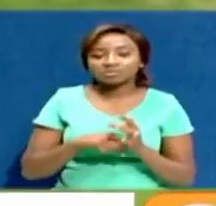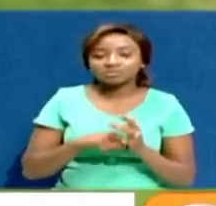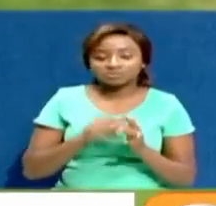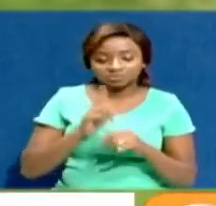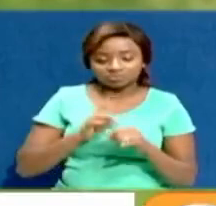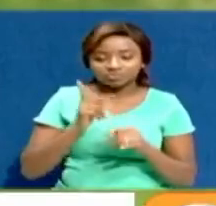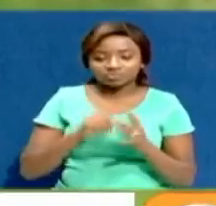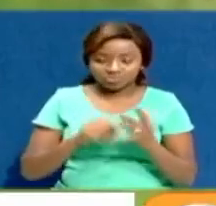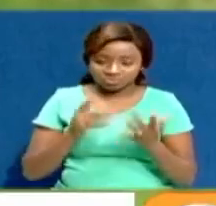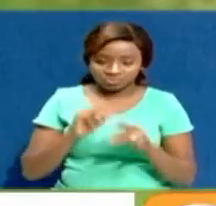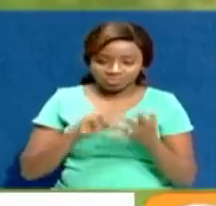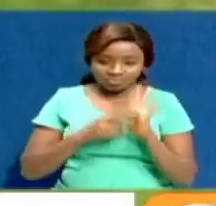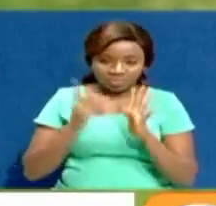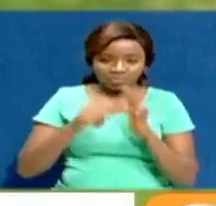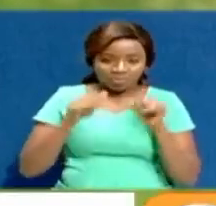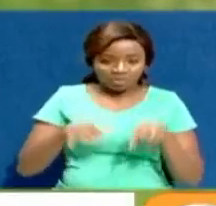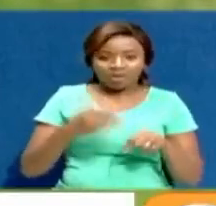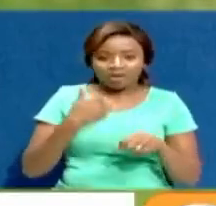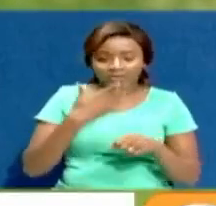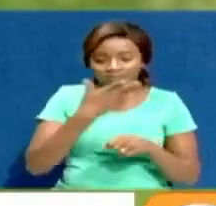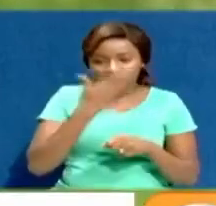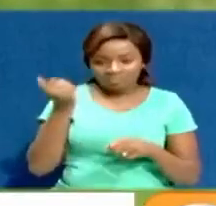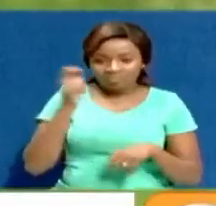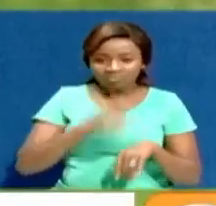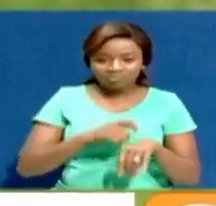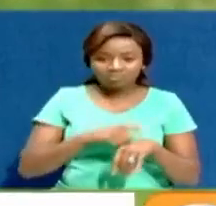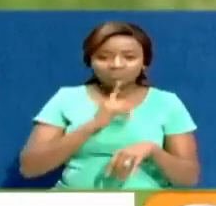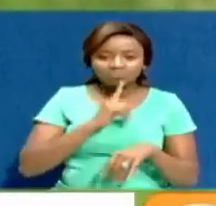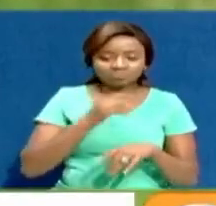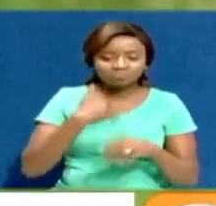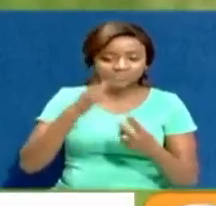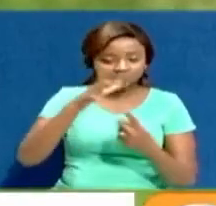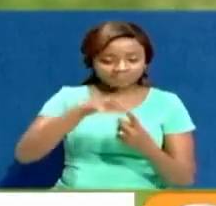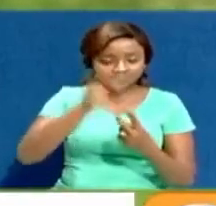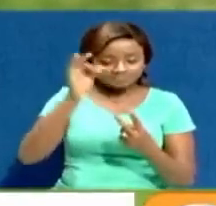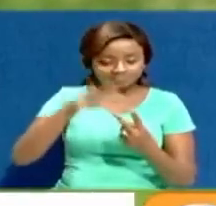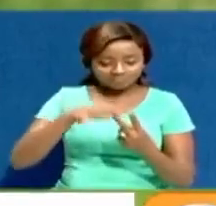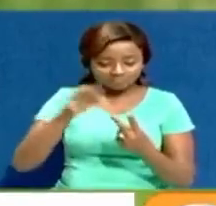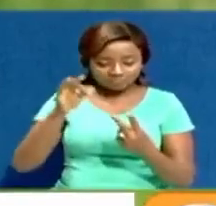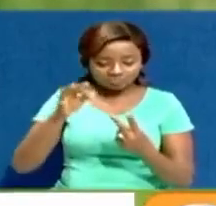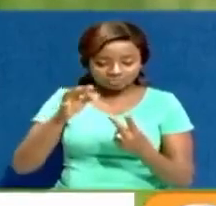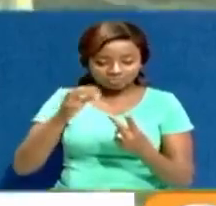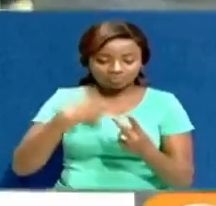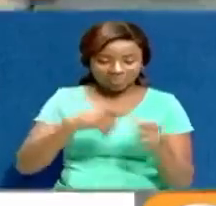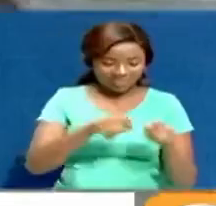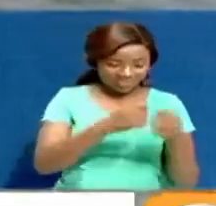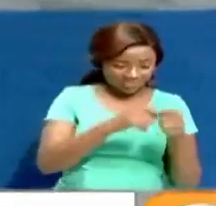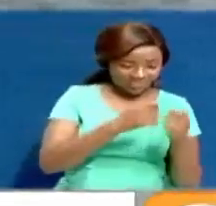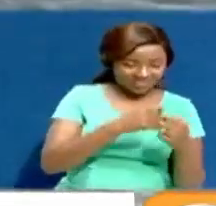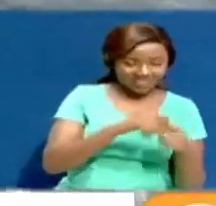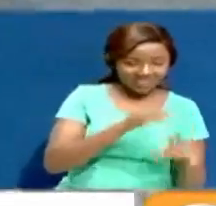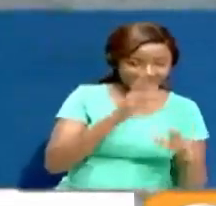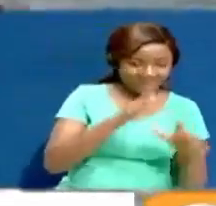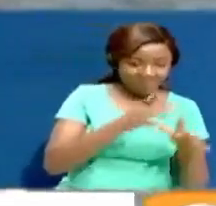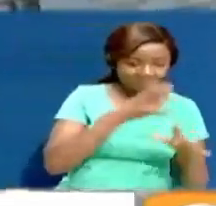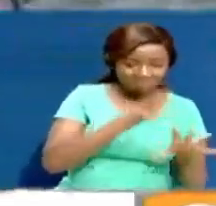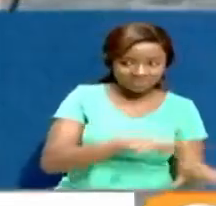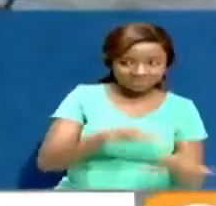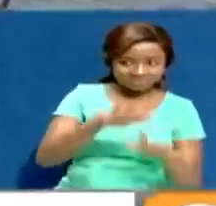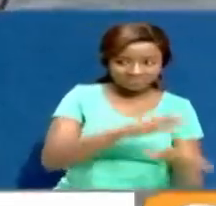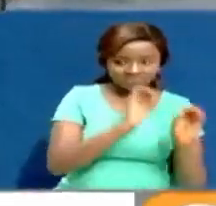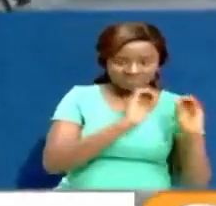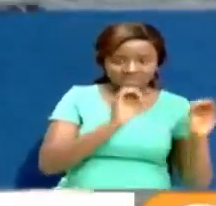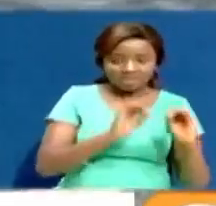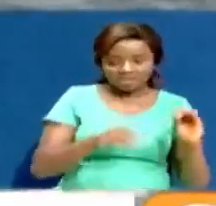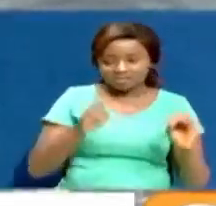this is the time now to say that we have an option, and we need to move from pollution of the lake. With